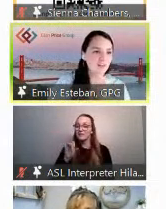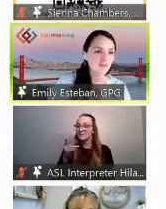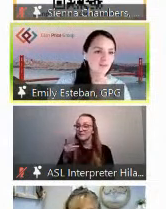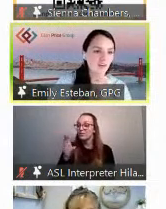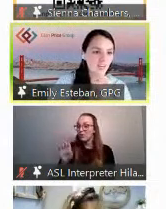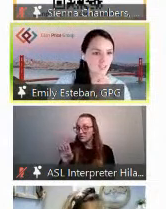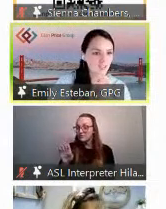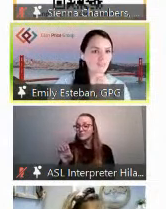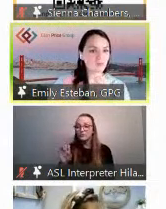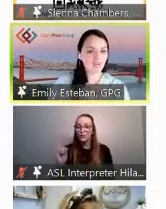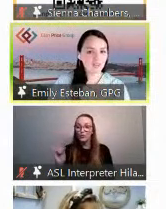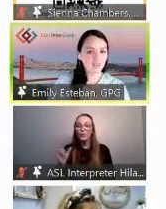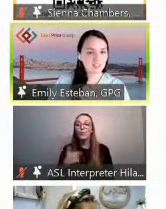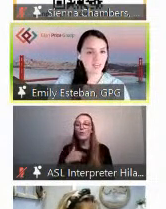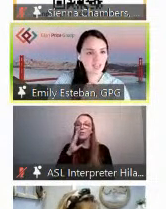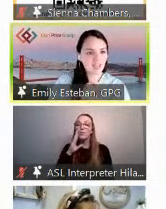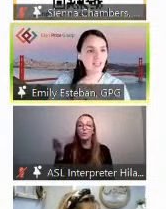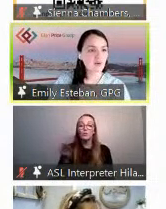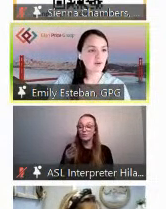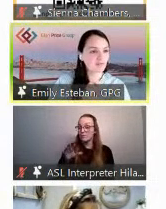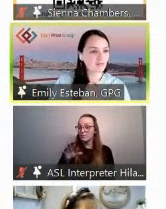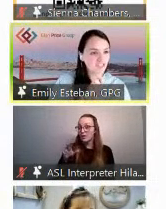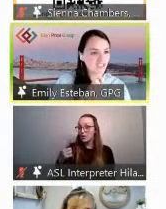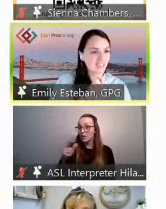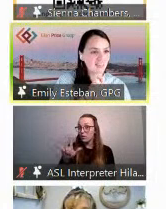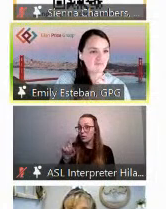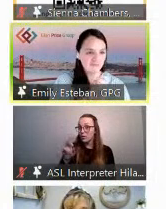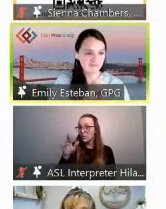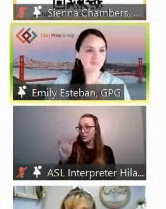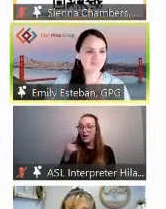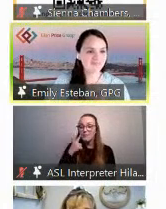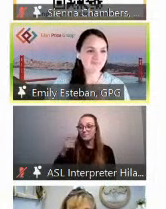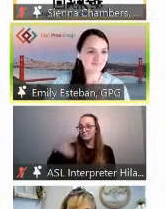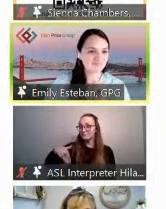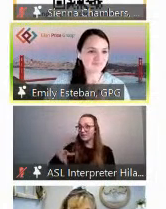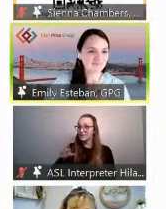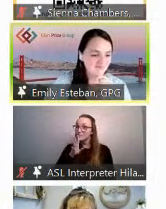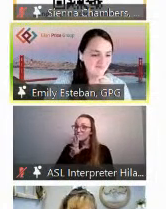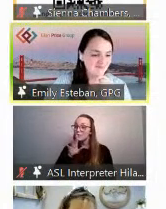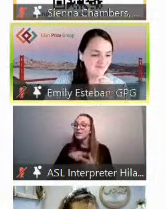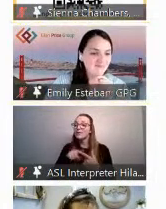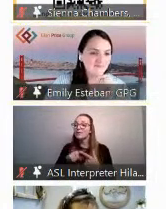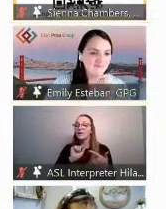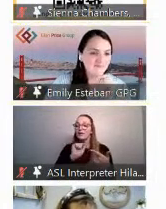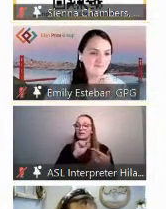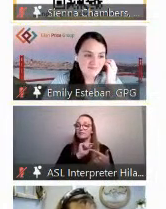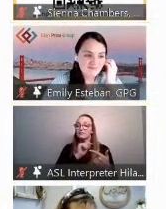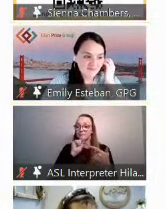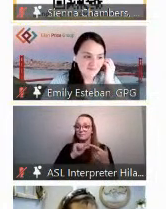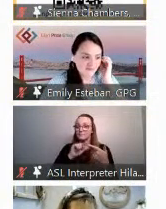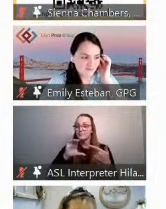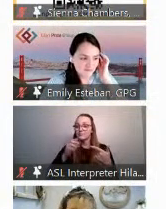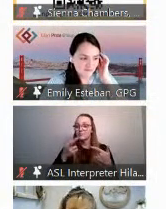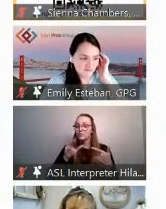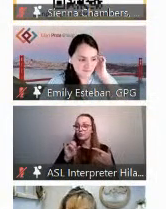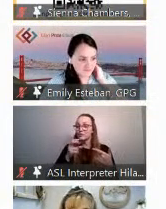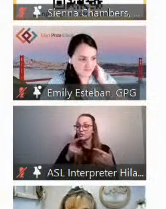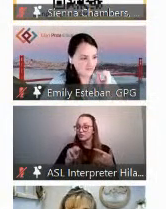will welcome Gloria, since you haven't spoken on this yet, and then we will go over to Christian again. Well, I think one of the things